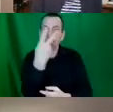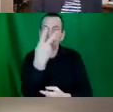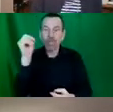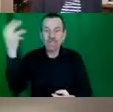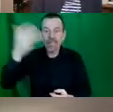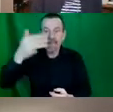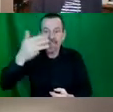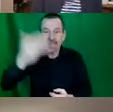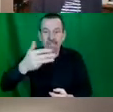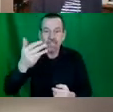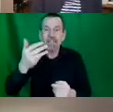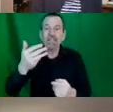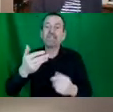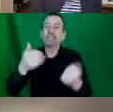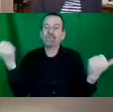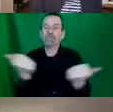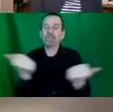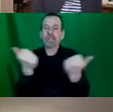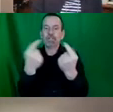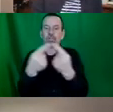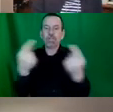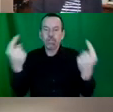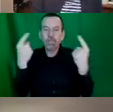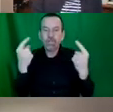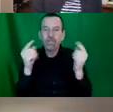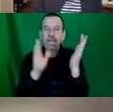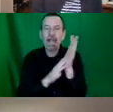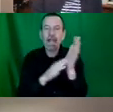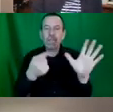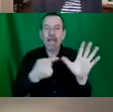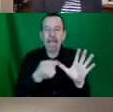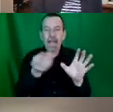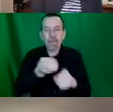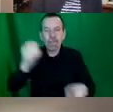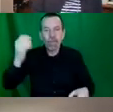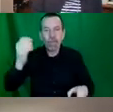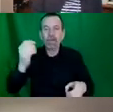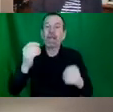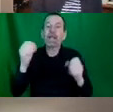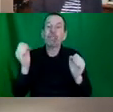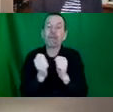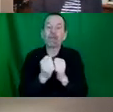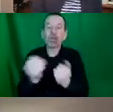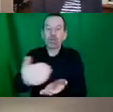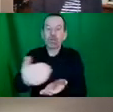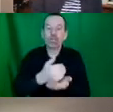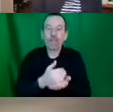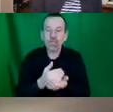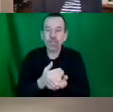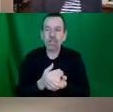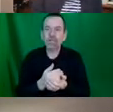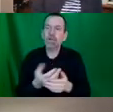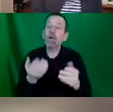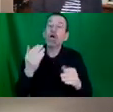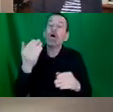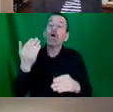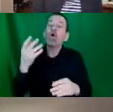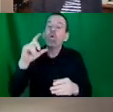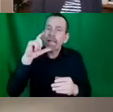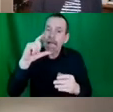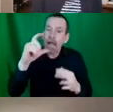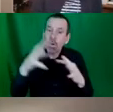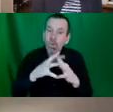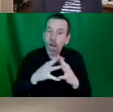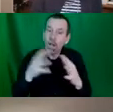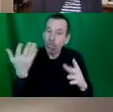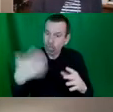an MA in book and paper conservation, specialising in books and archives. Throughout my time at Camberwell, I had several placements and conservation